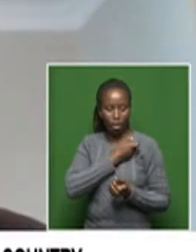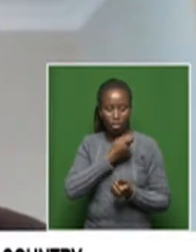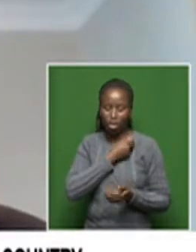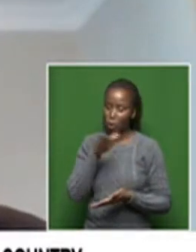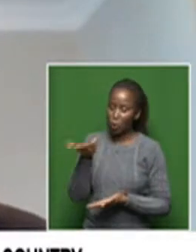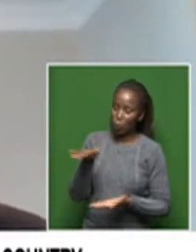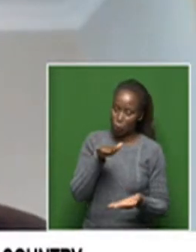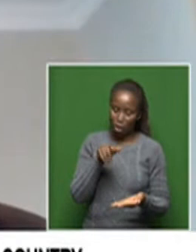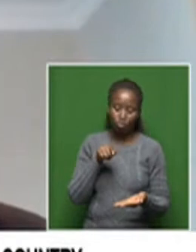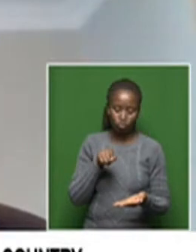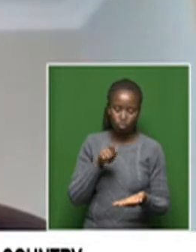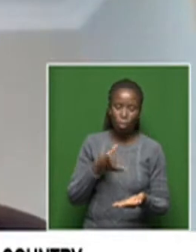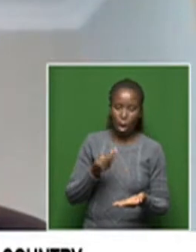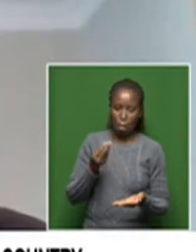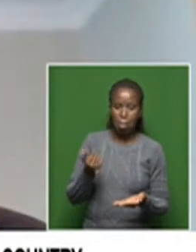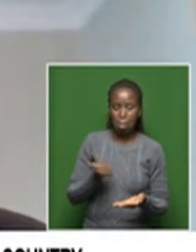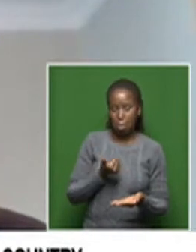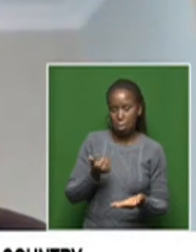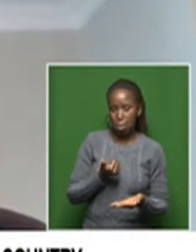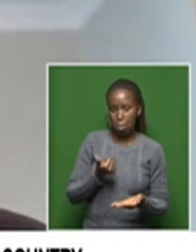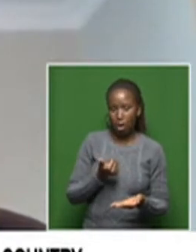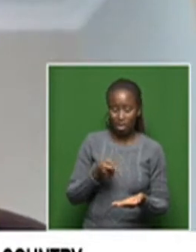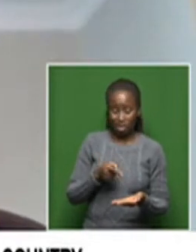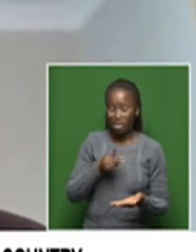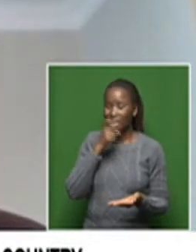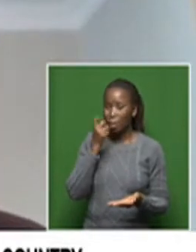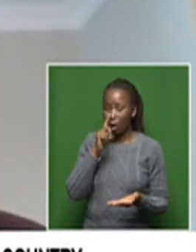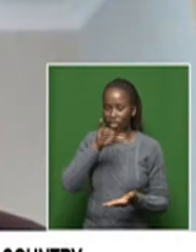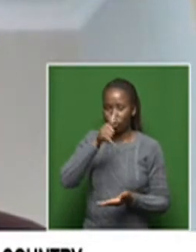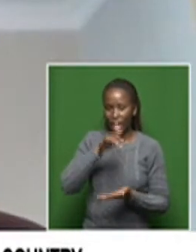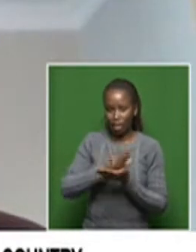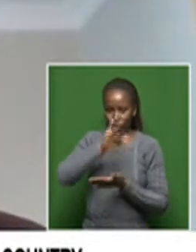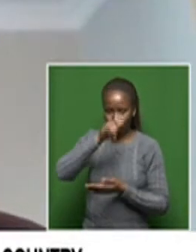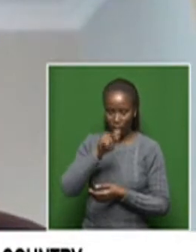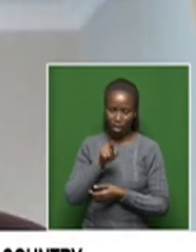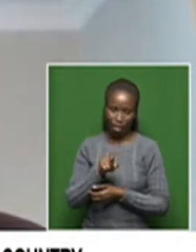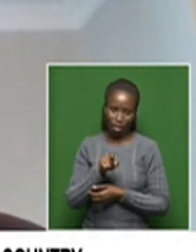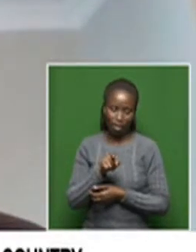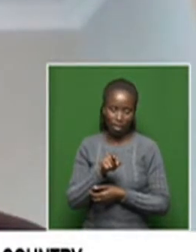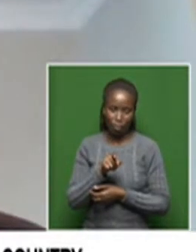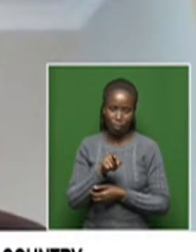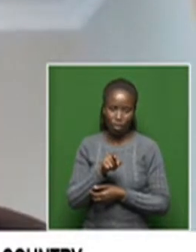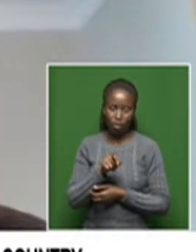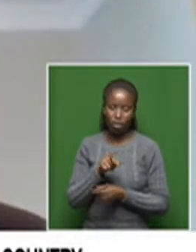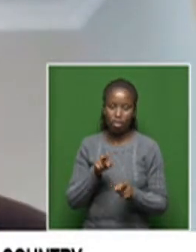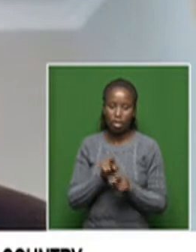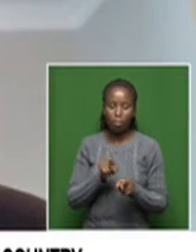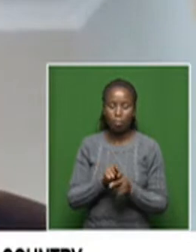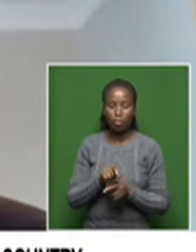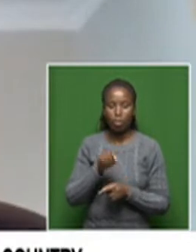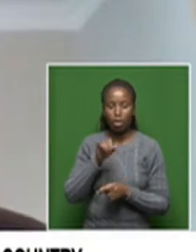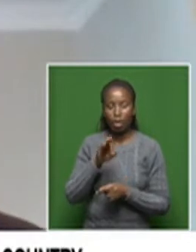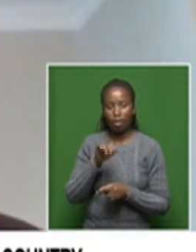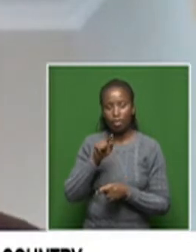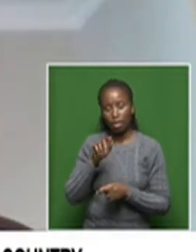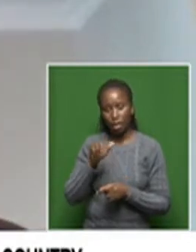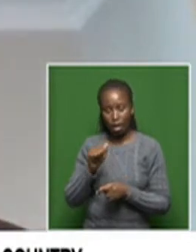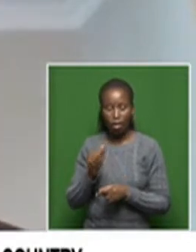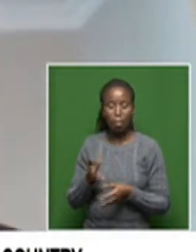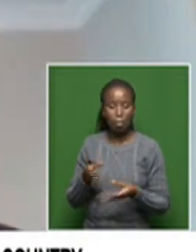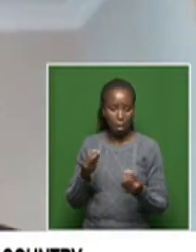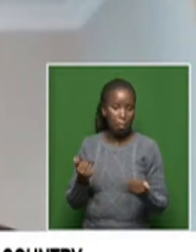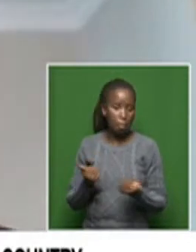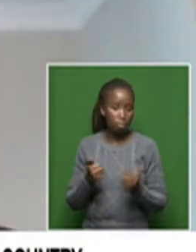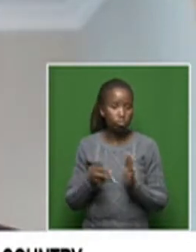looking for bridging the J&J conundrum that we had when the FDA locked up vaccines. And